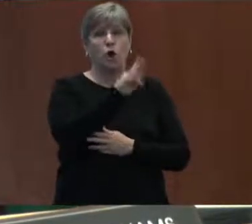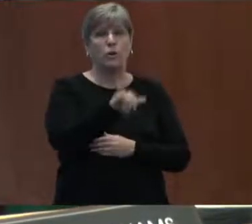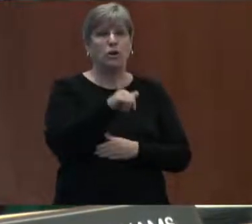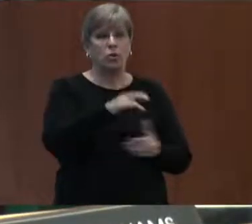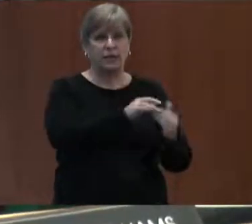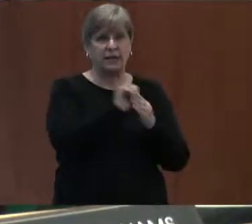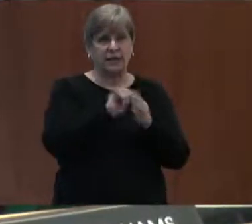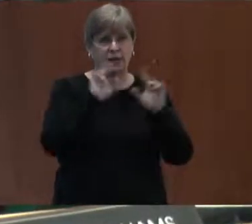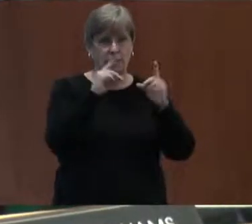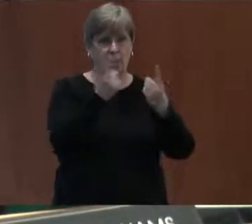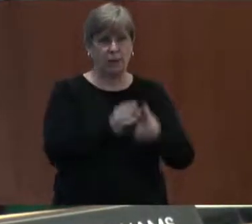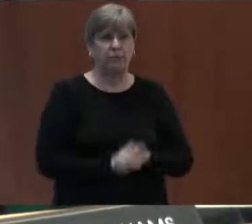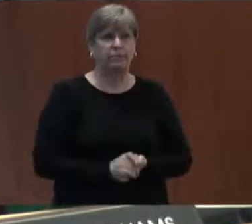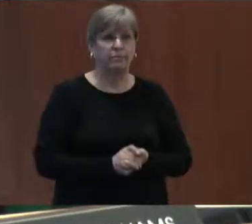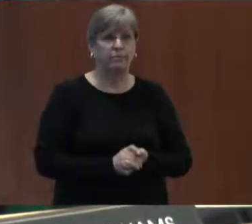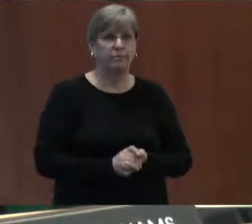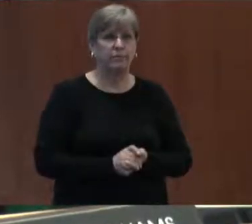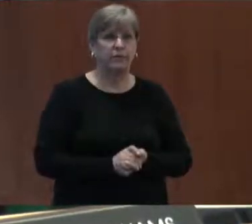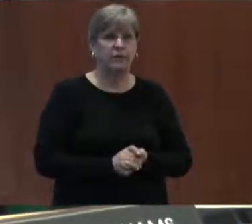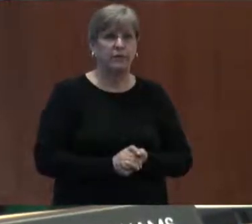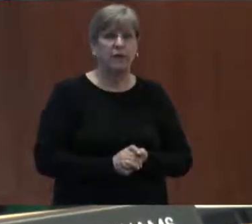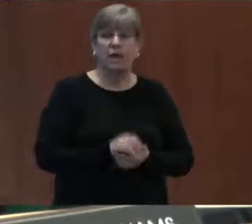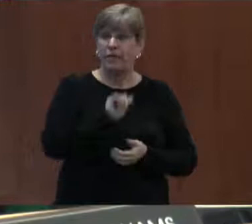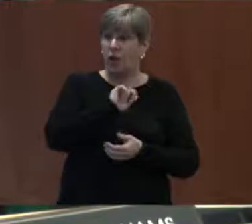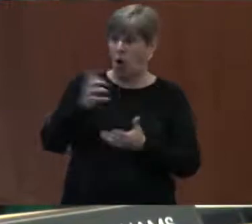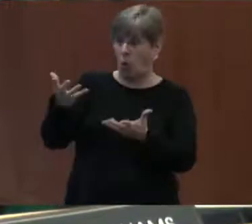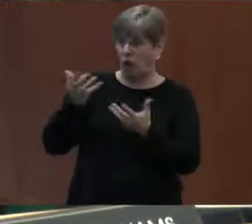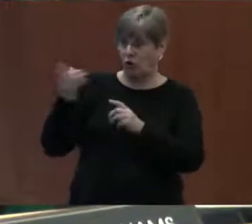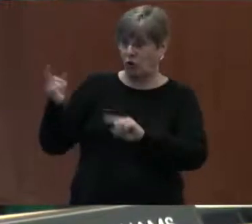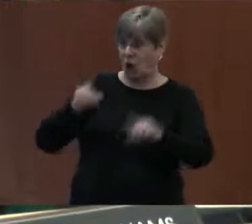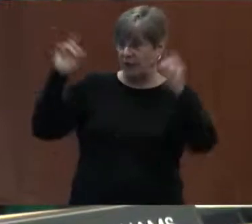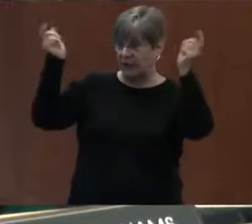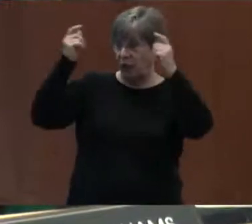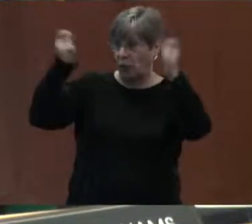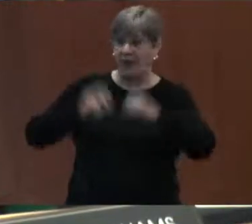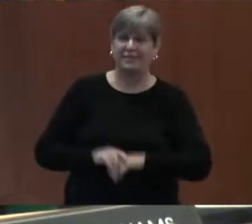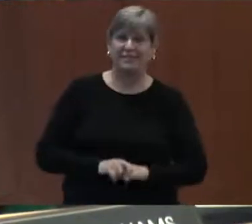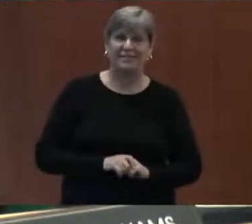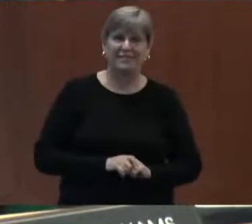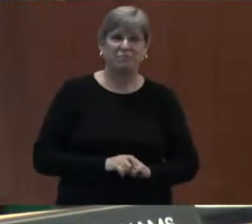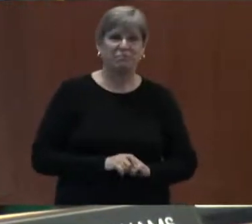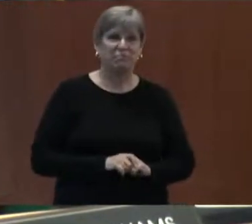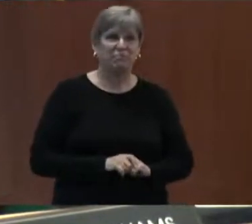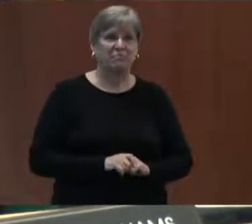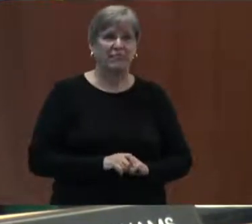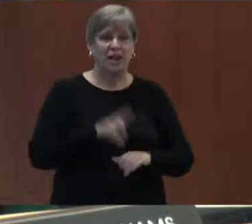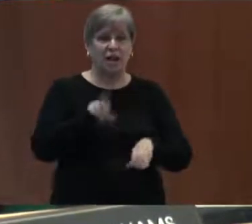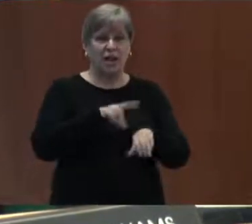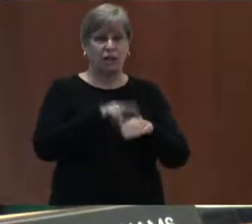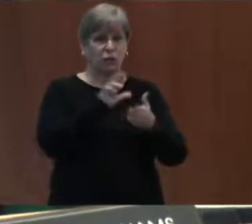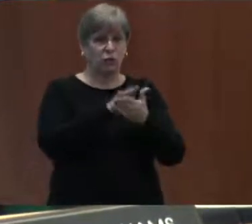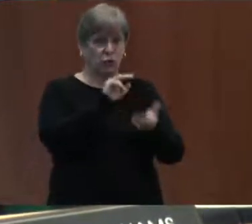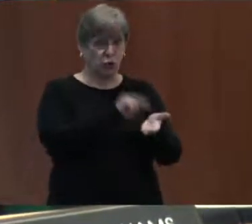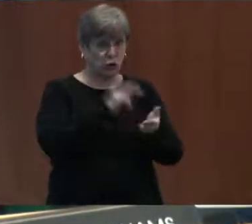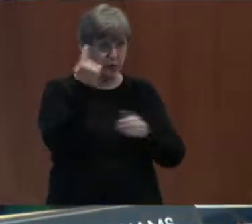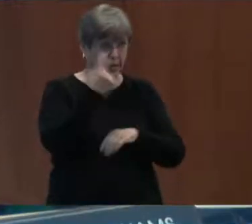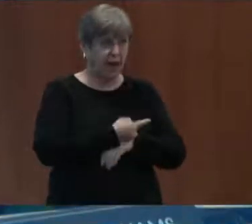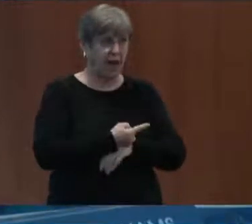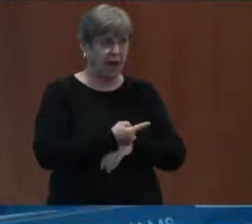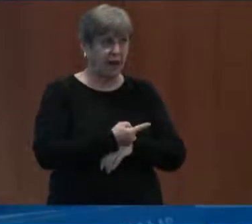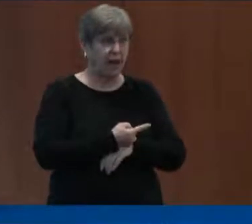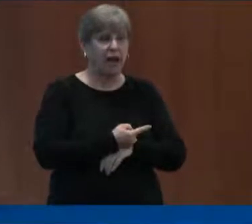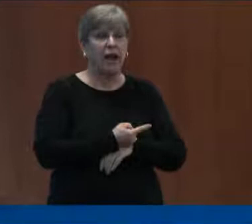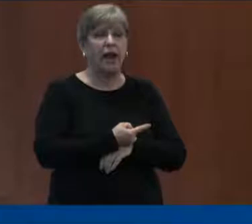department. Yes, they all wanted to come and celebrate, so. National School Nurse Day